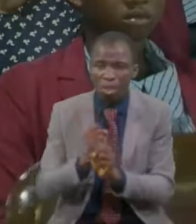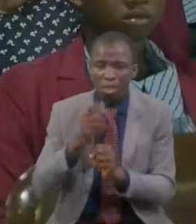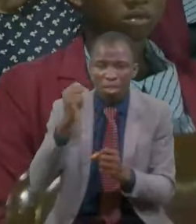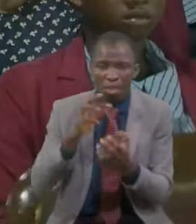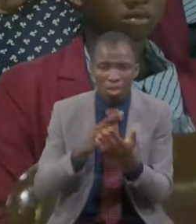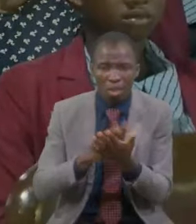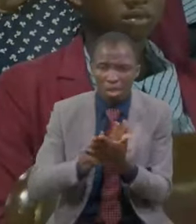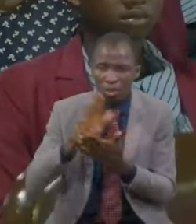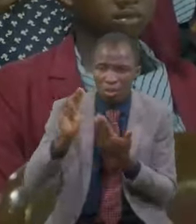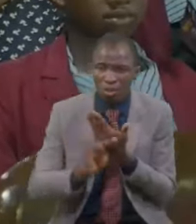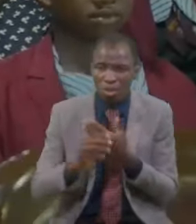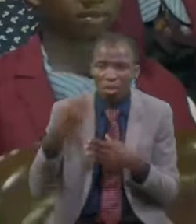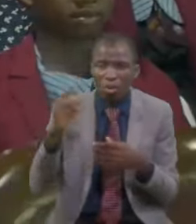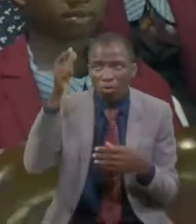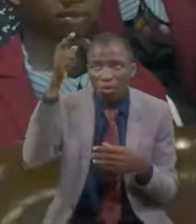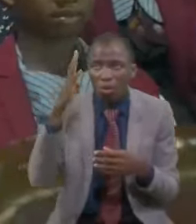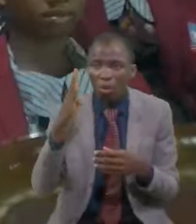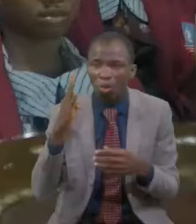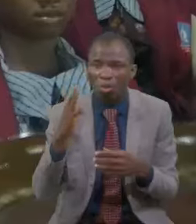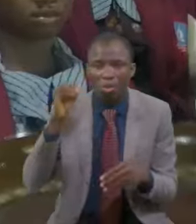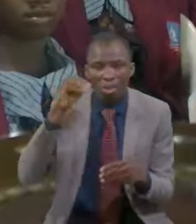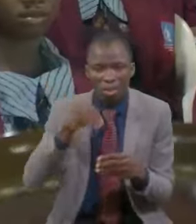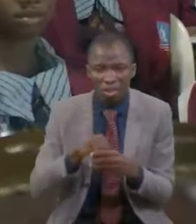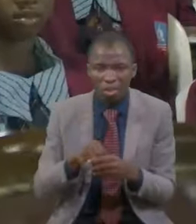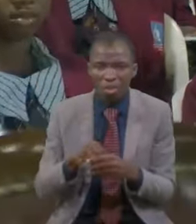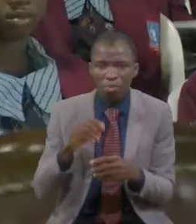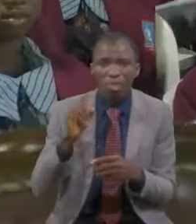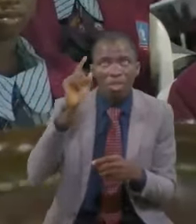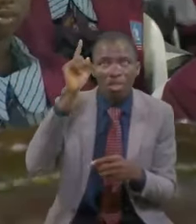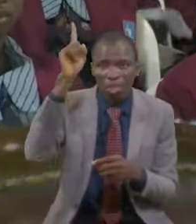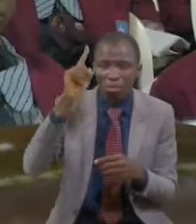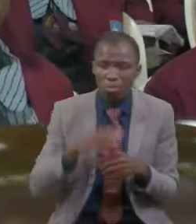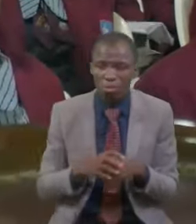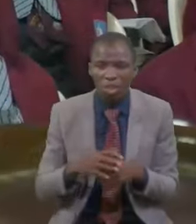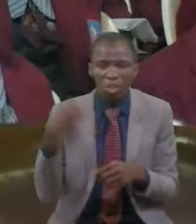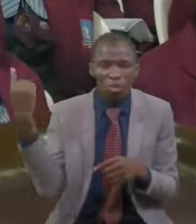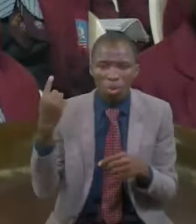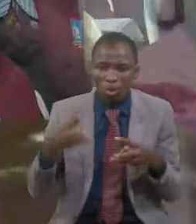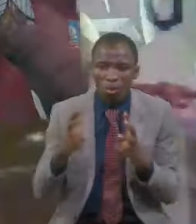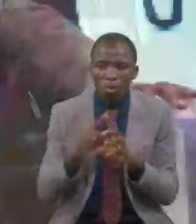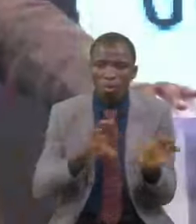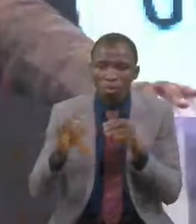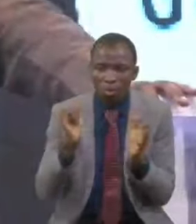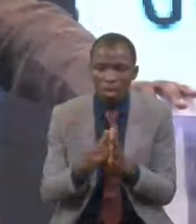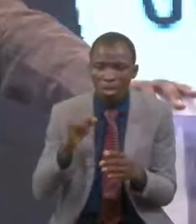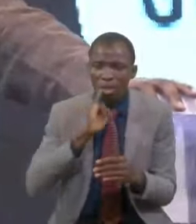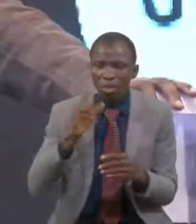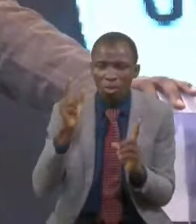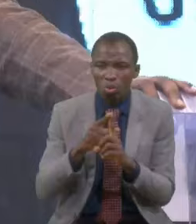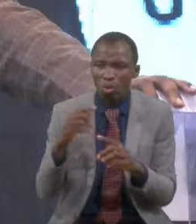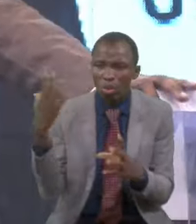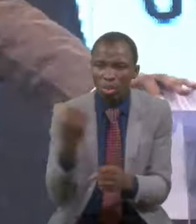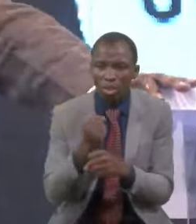of God in him. The only way to do that is to take the righteousness